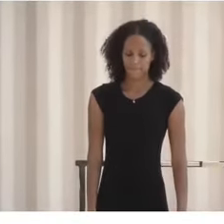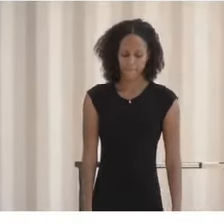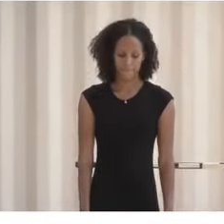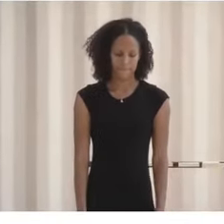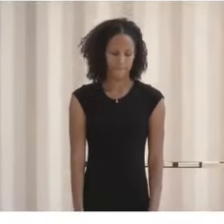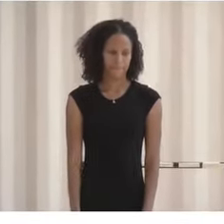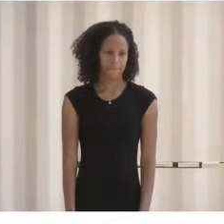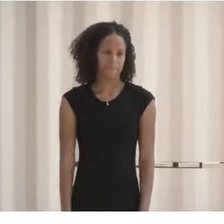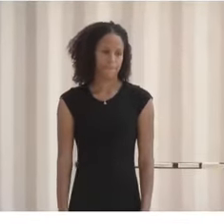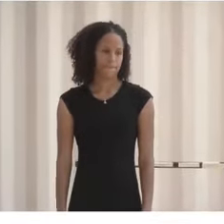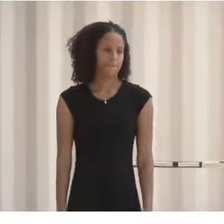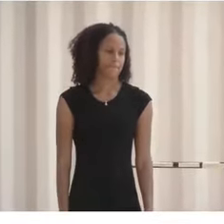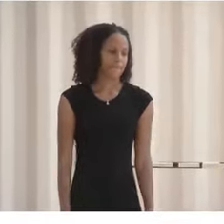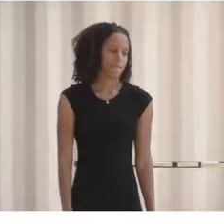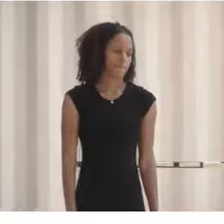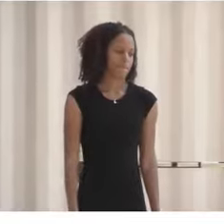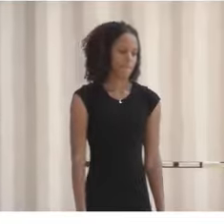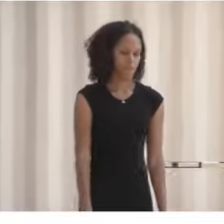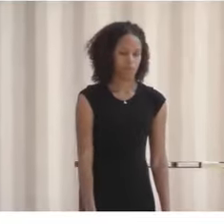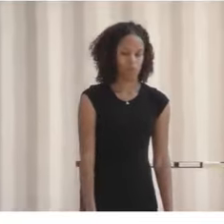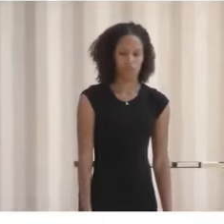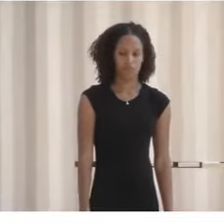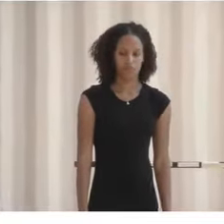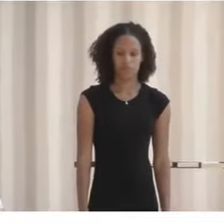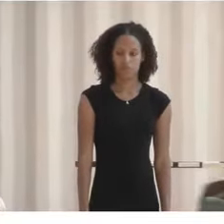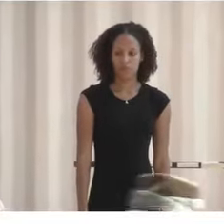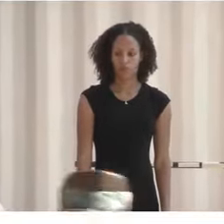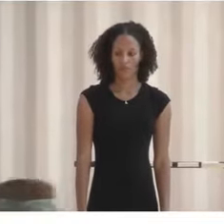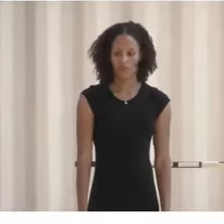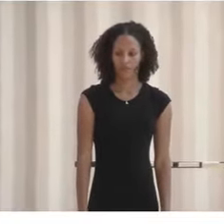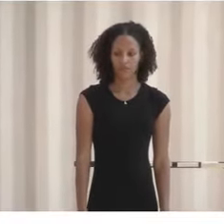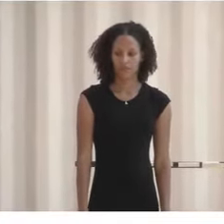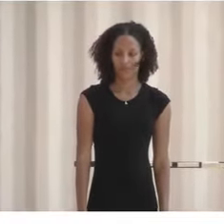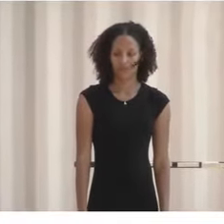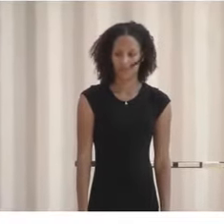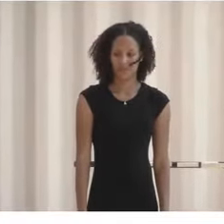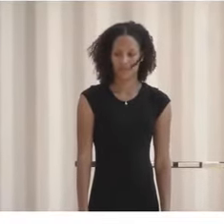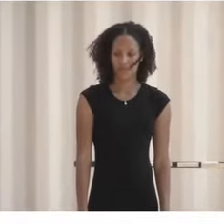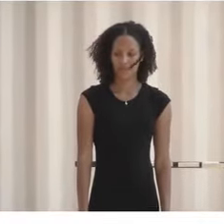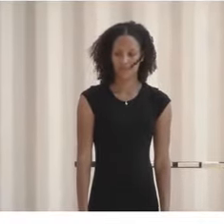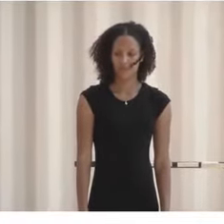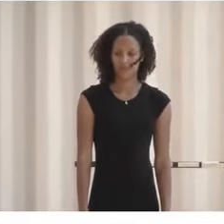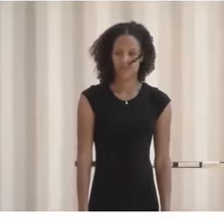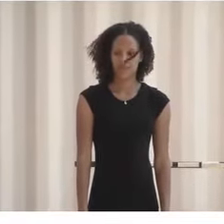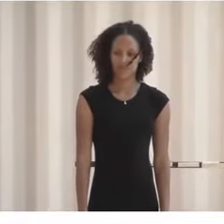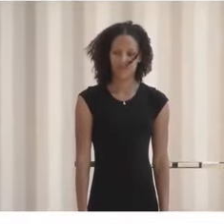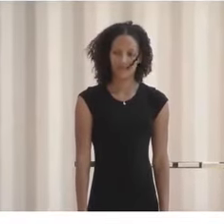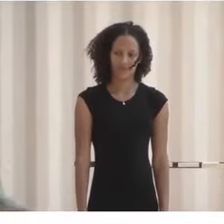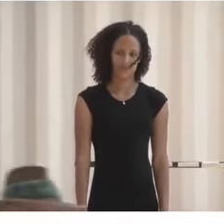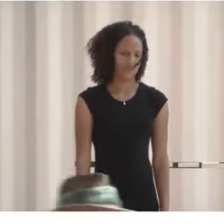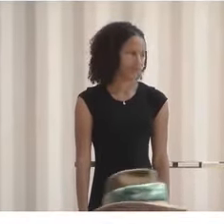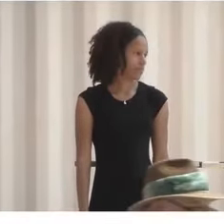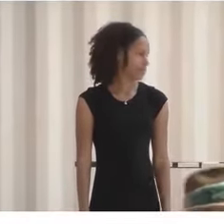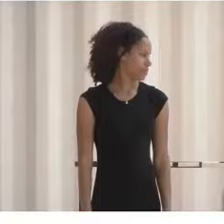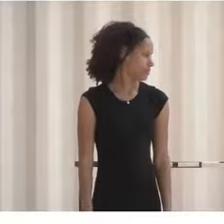world. Will determine the future of life on Earth. As we hurtle toward that